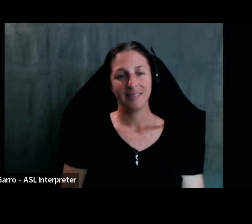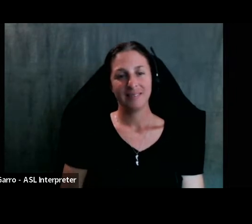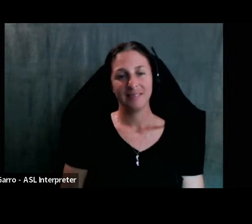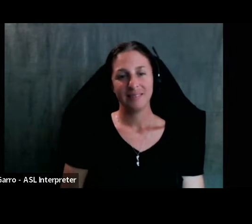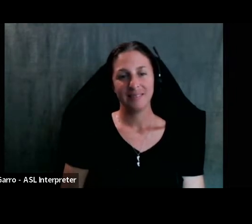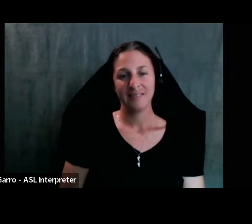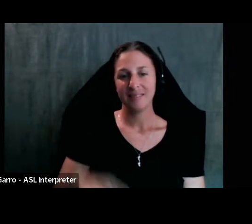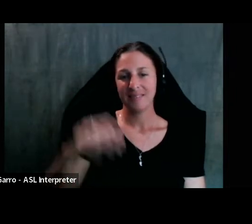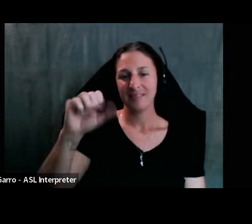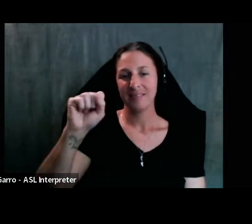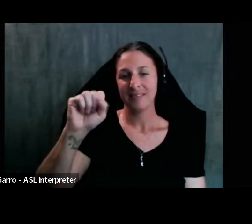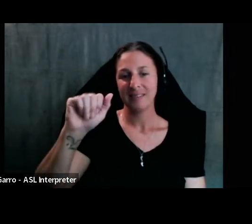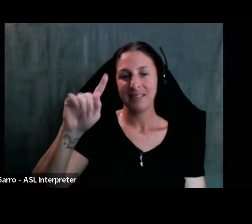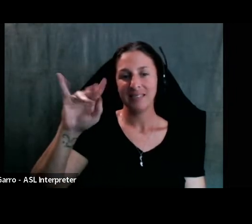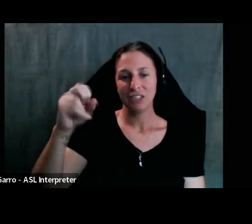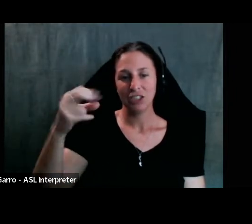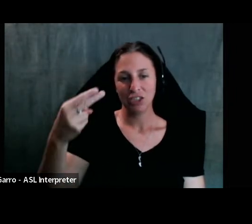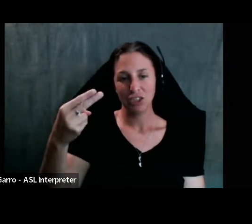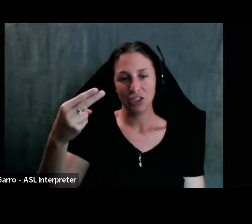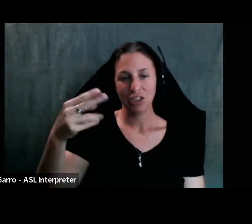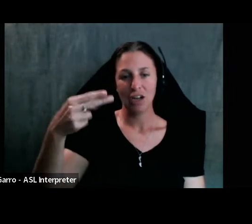Satish Pariar.